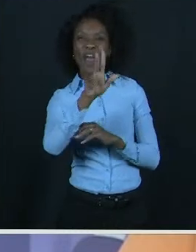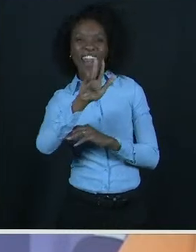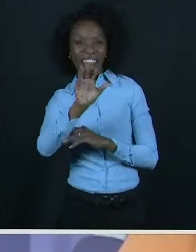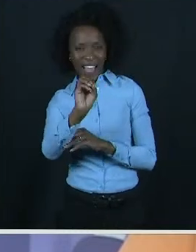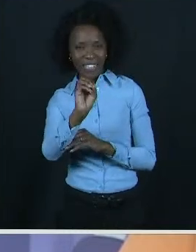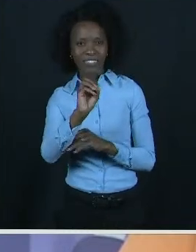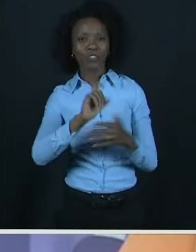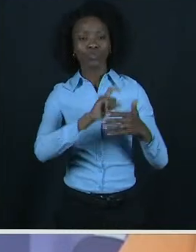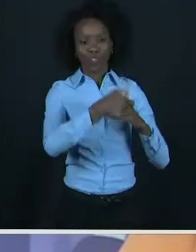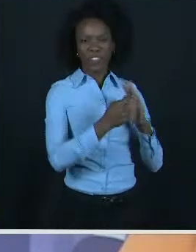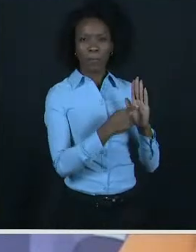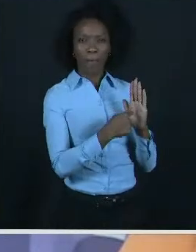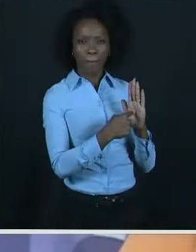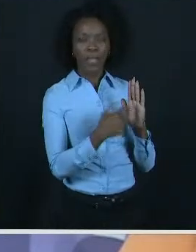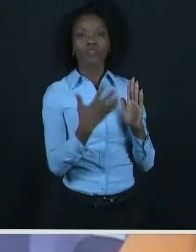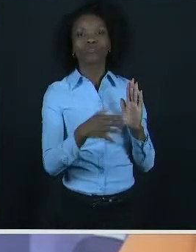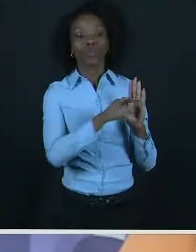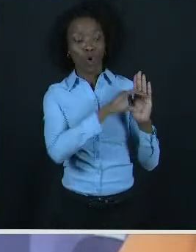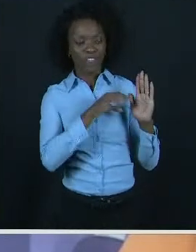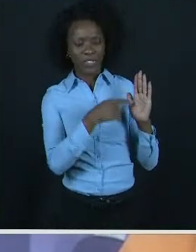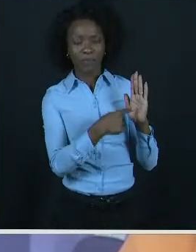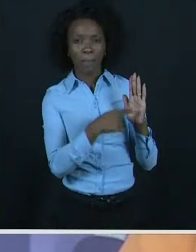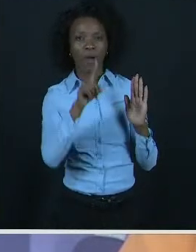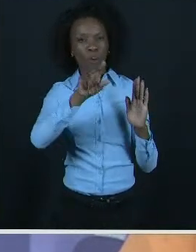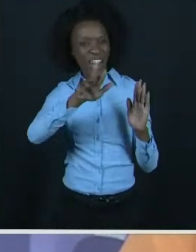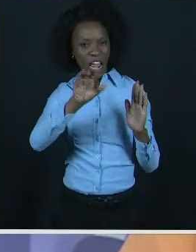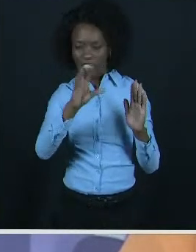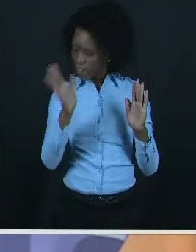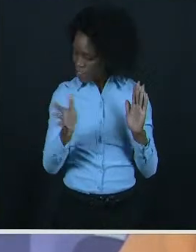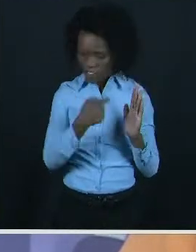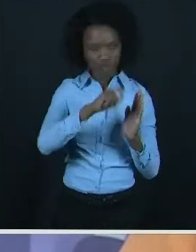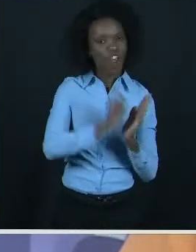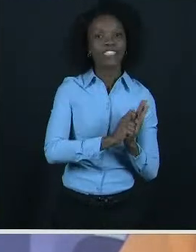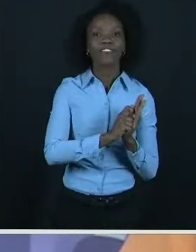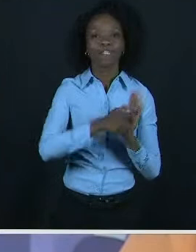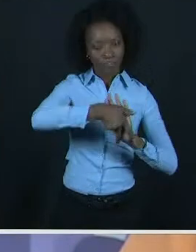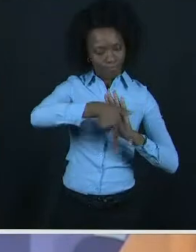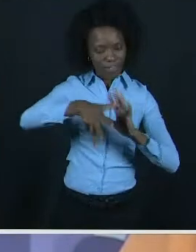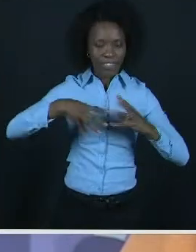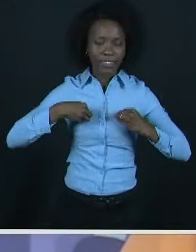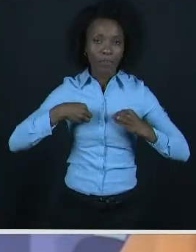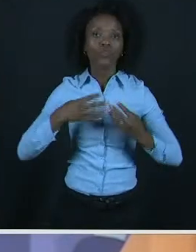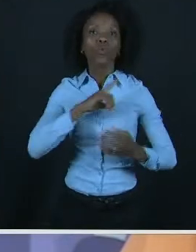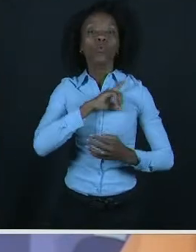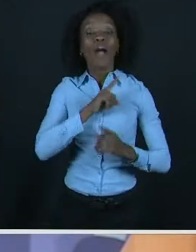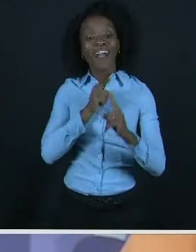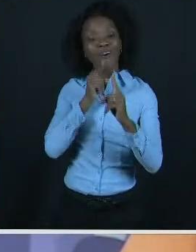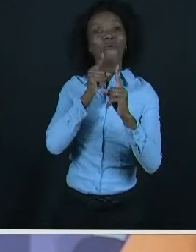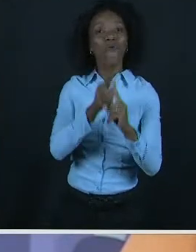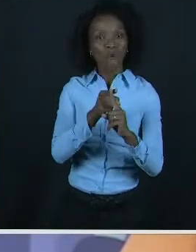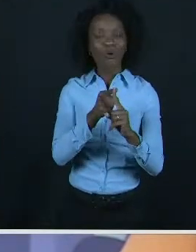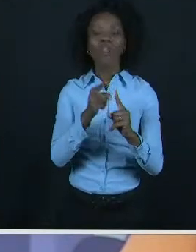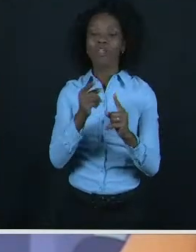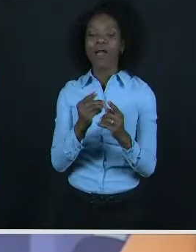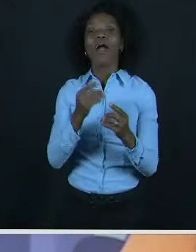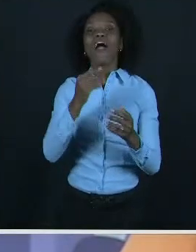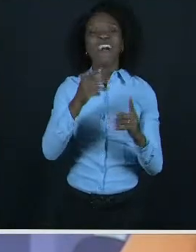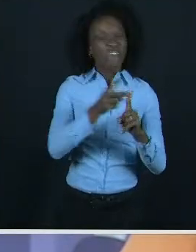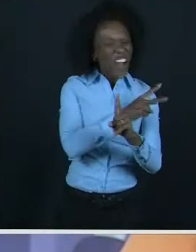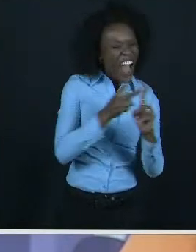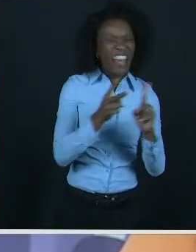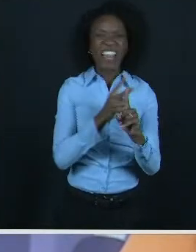Labour Organization's Convention 190, aimed at eliminating violence and harassment in